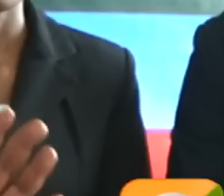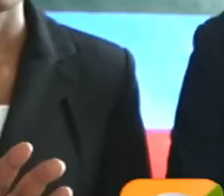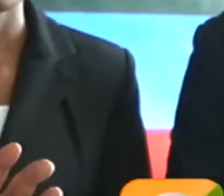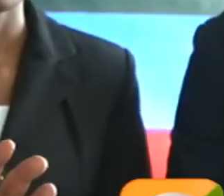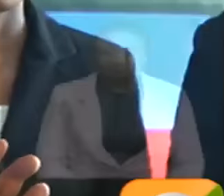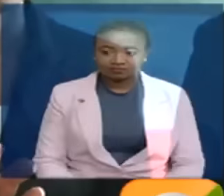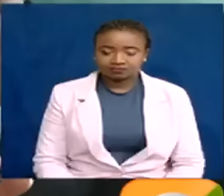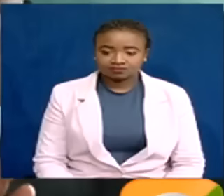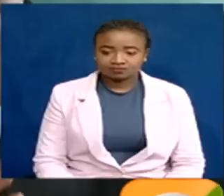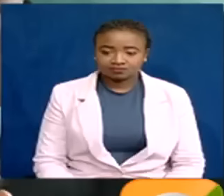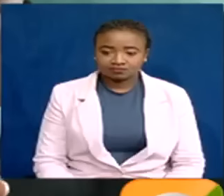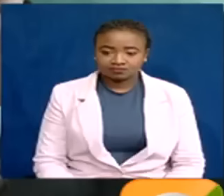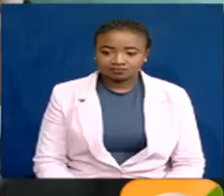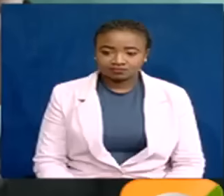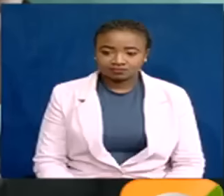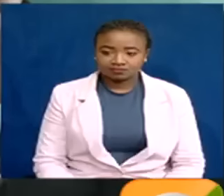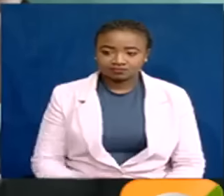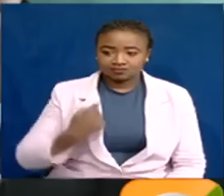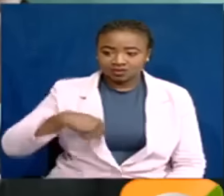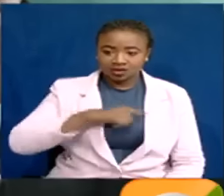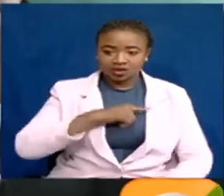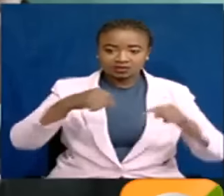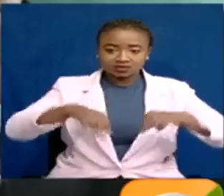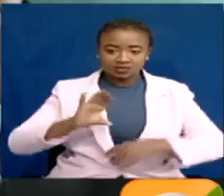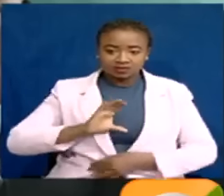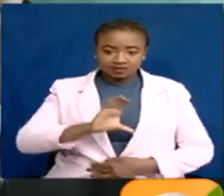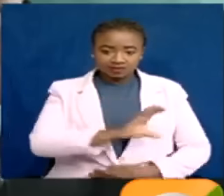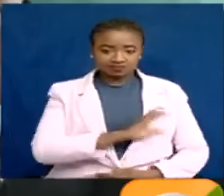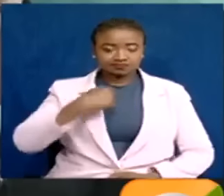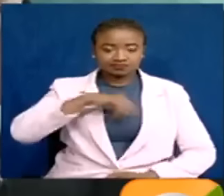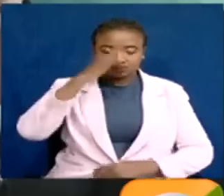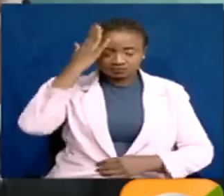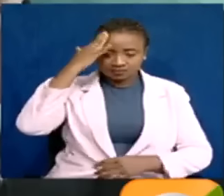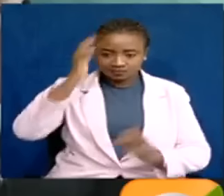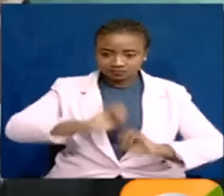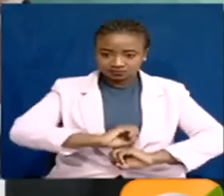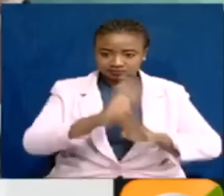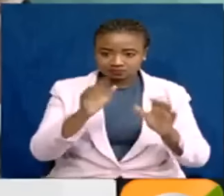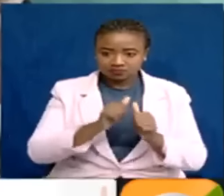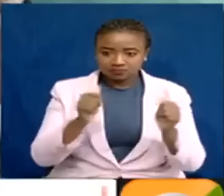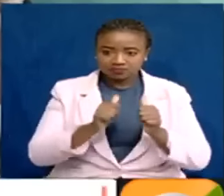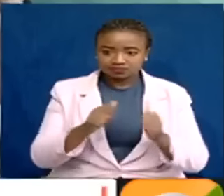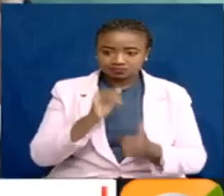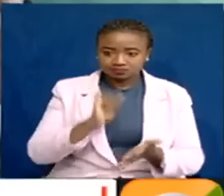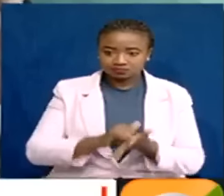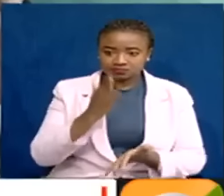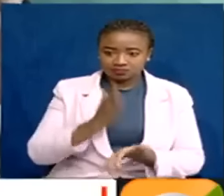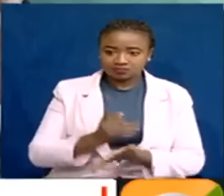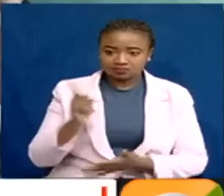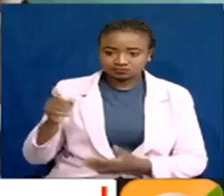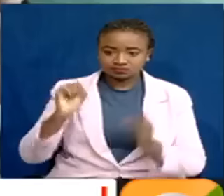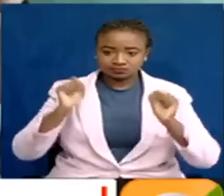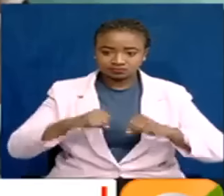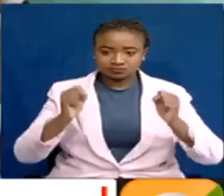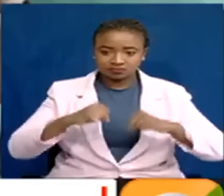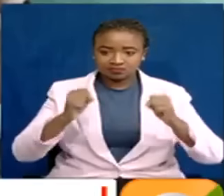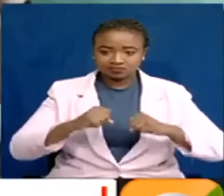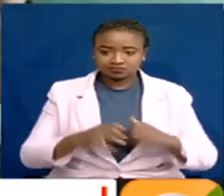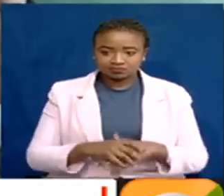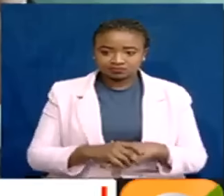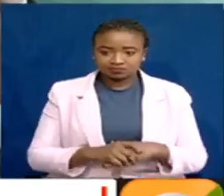are very clear that Senator Omtatah is suitable. We are very clear about that one. What we will be doing now is